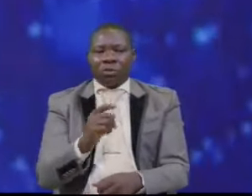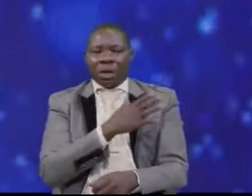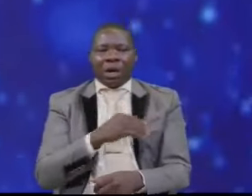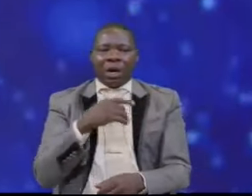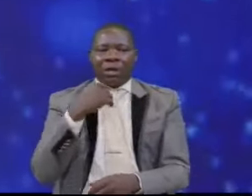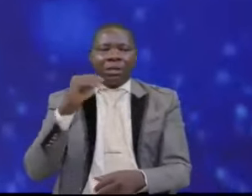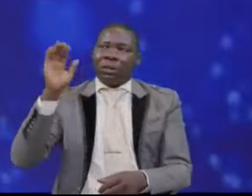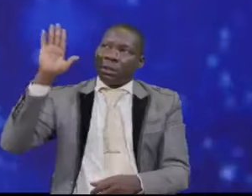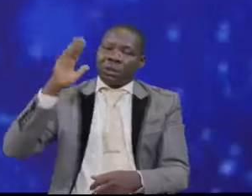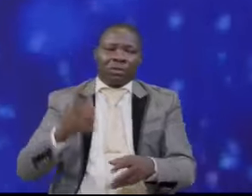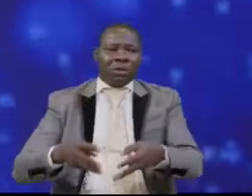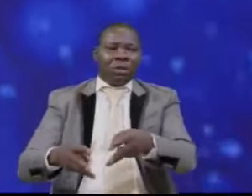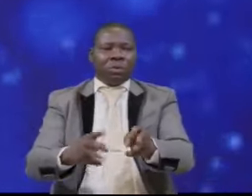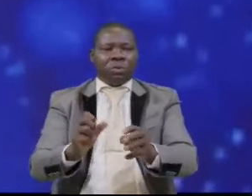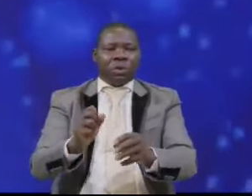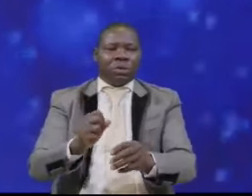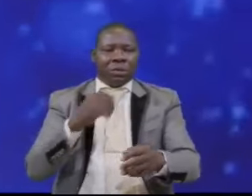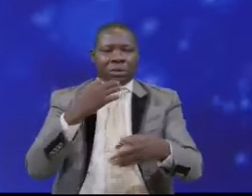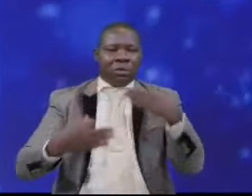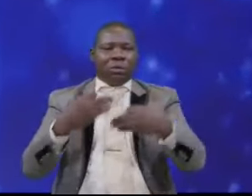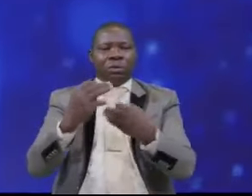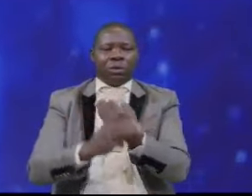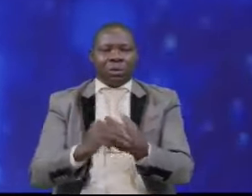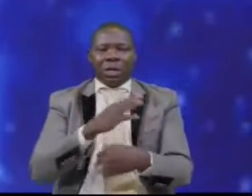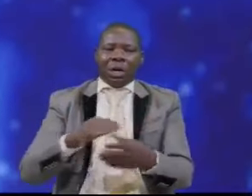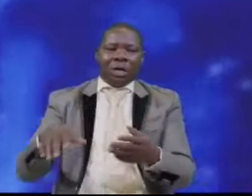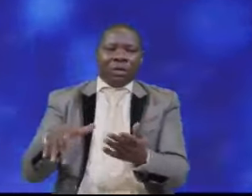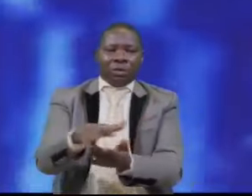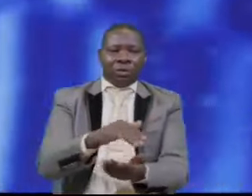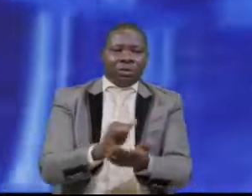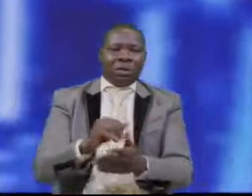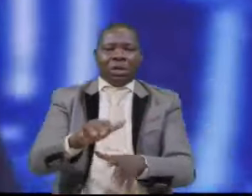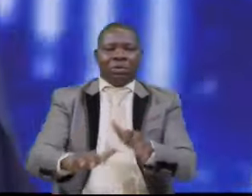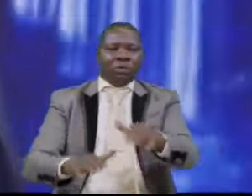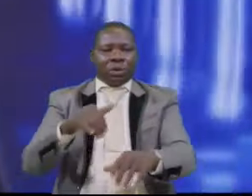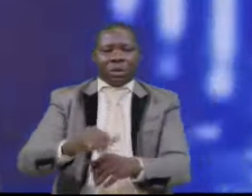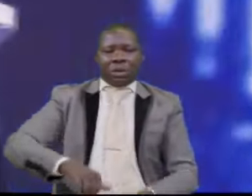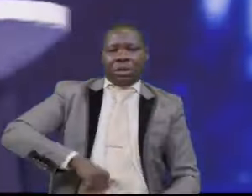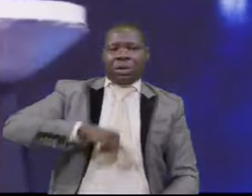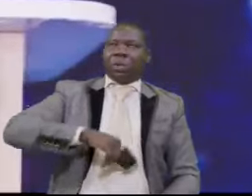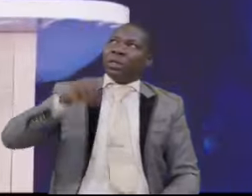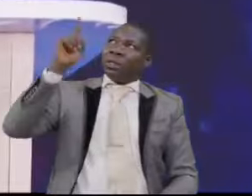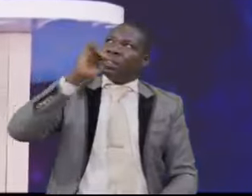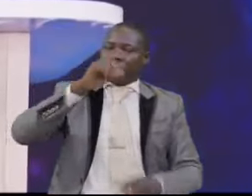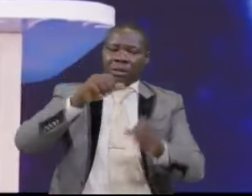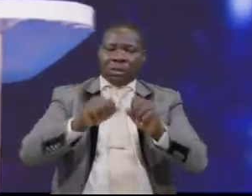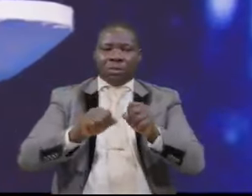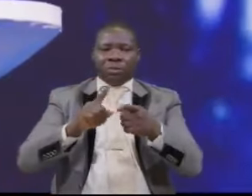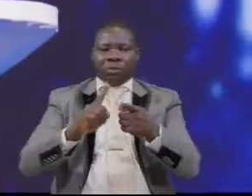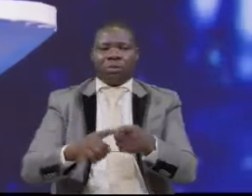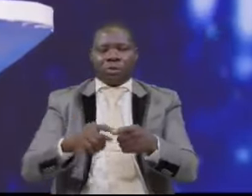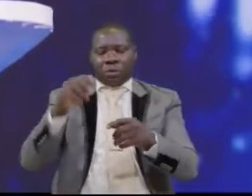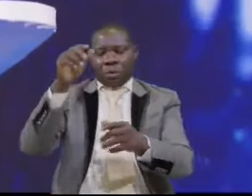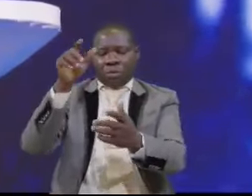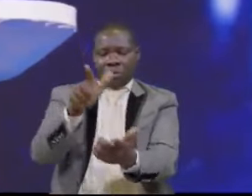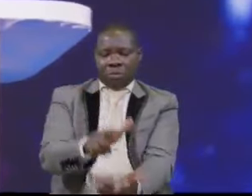and those that walk in pride he is able to abase. Now,